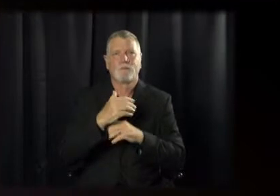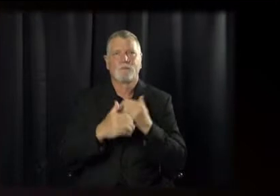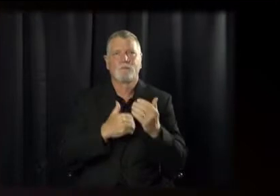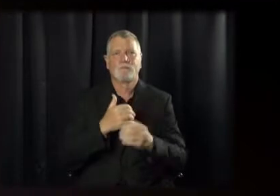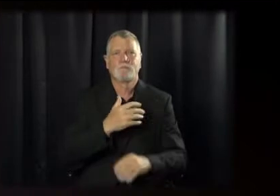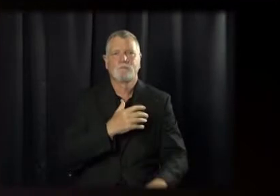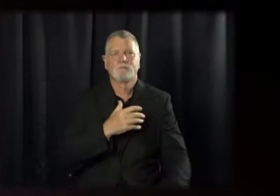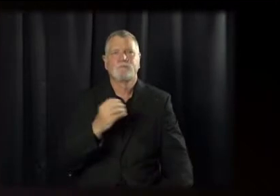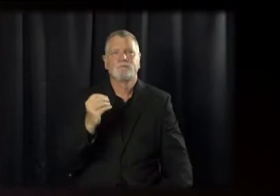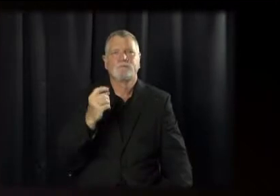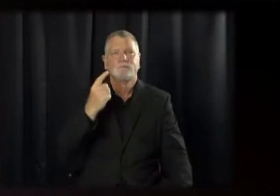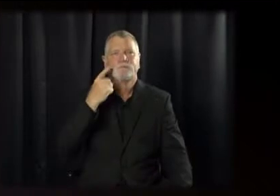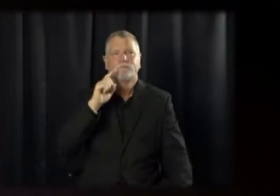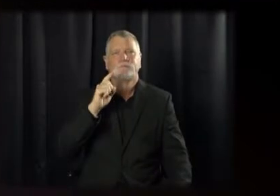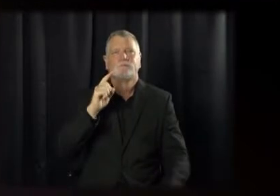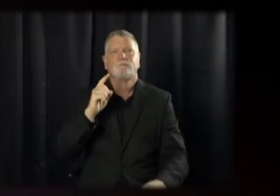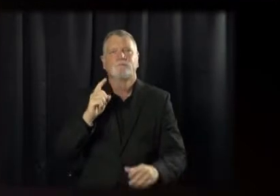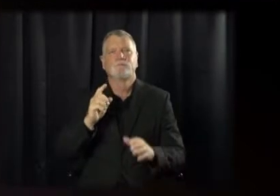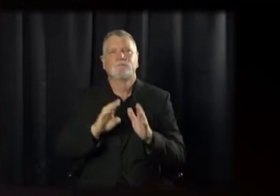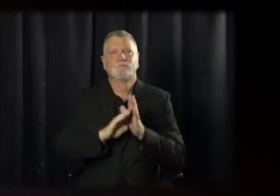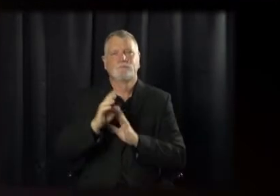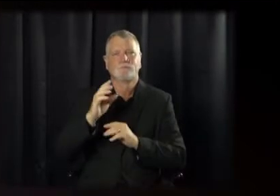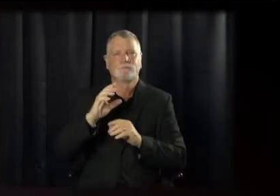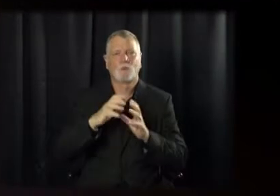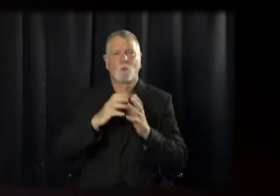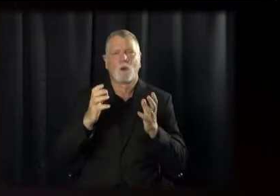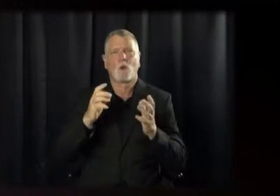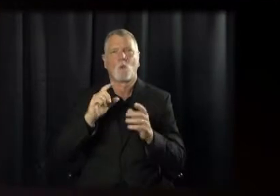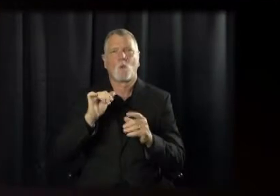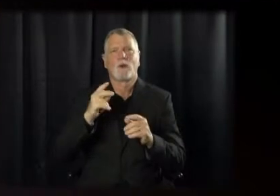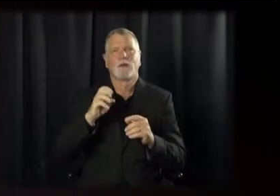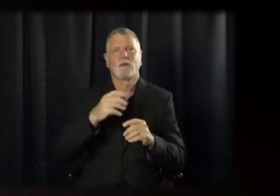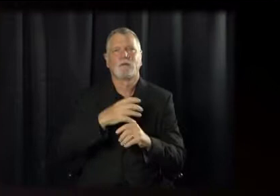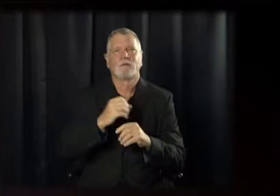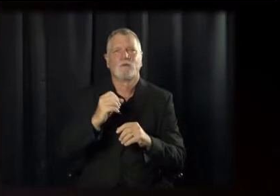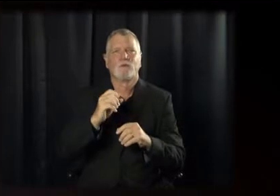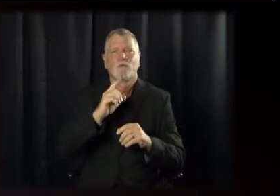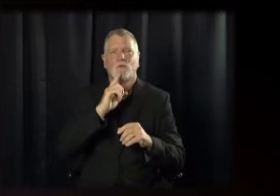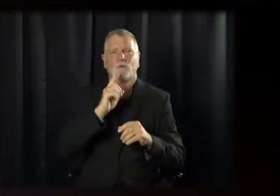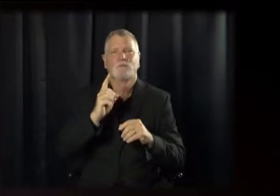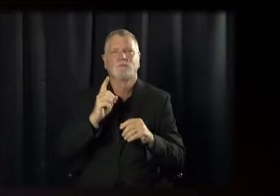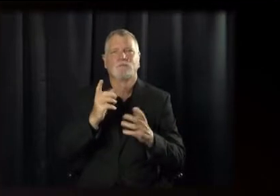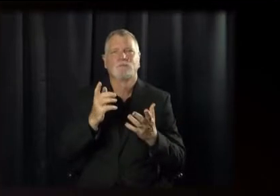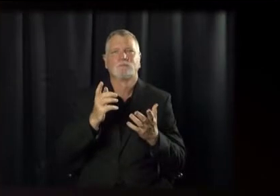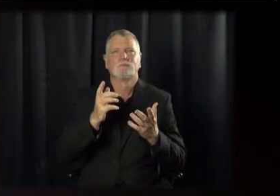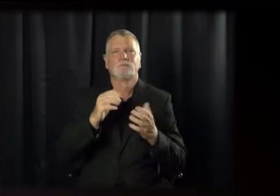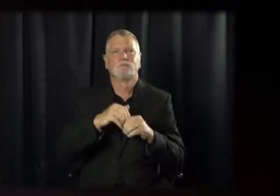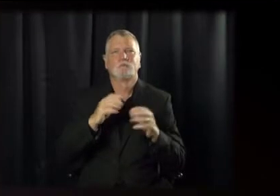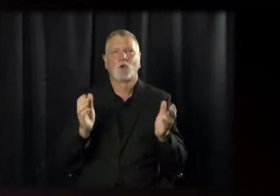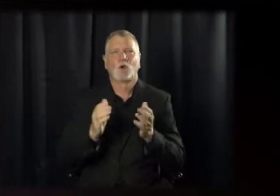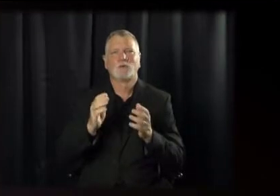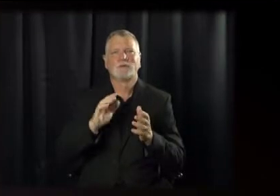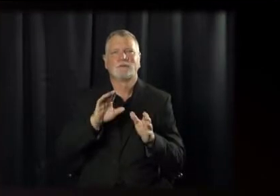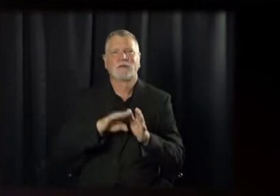commencing competitive processes for the procurement of large quantities of renewable resources is an encouraging step towards a modernization of the